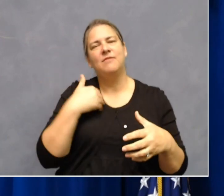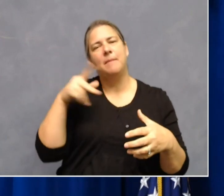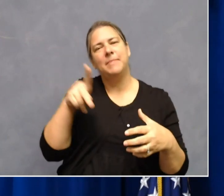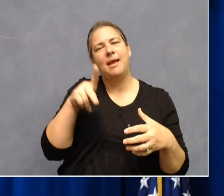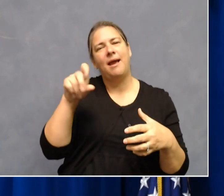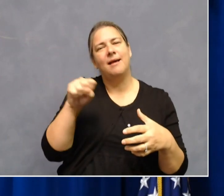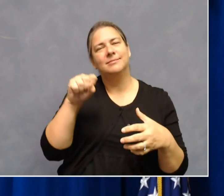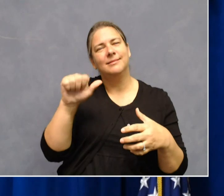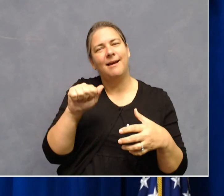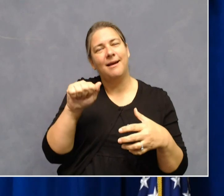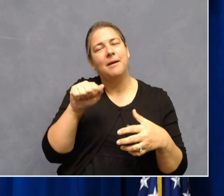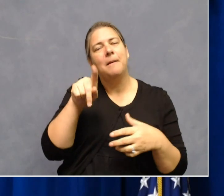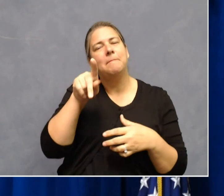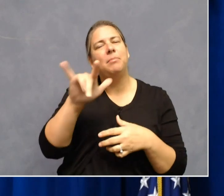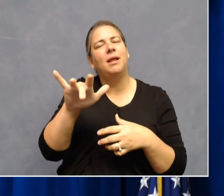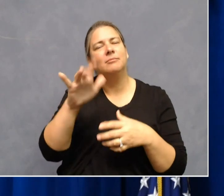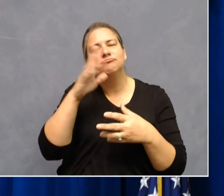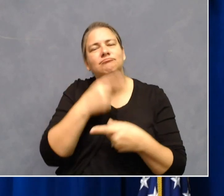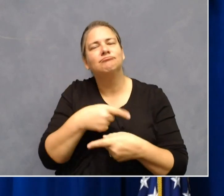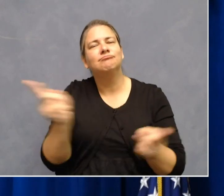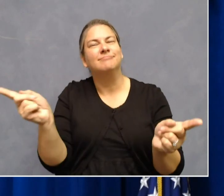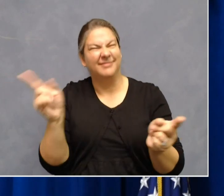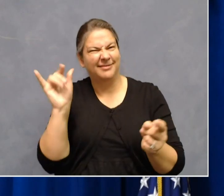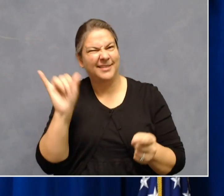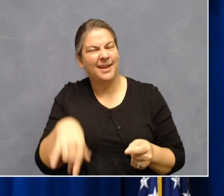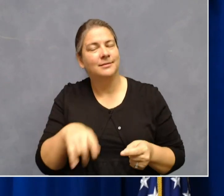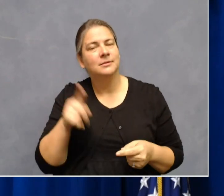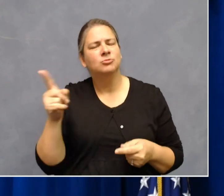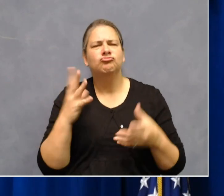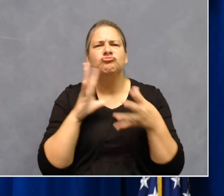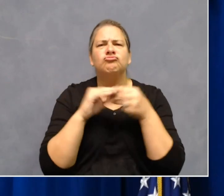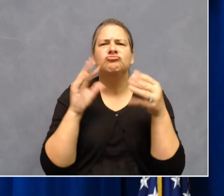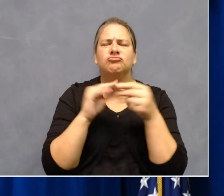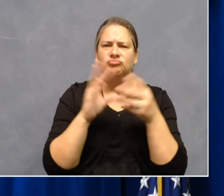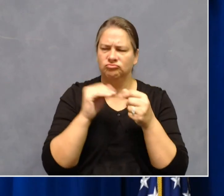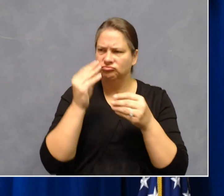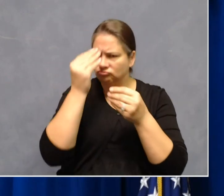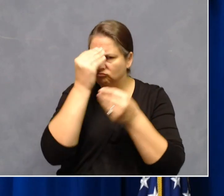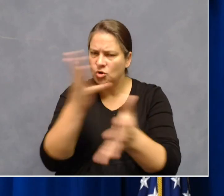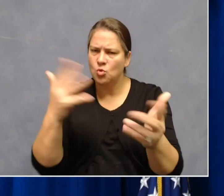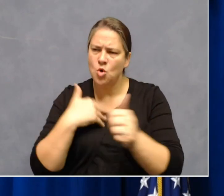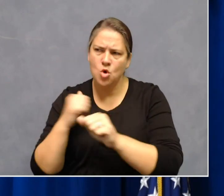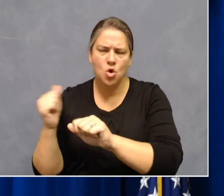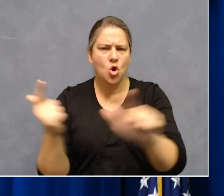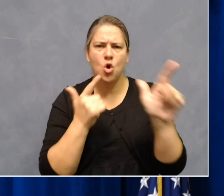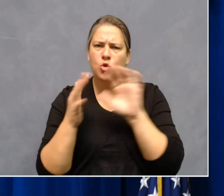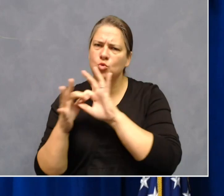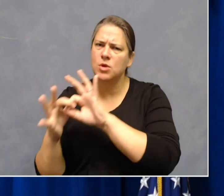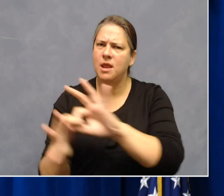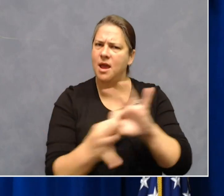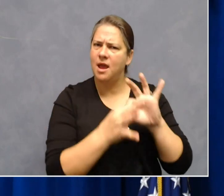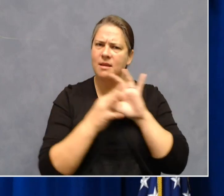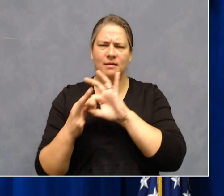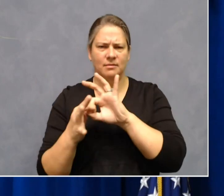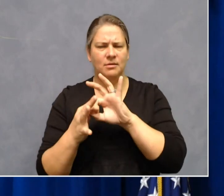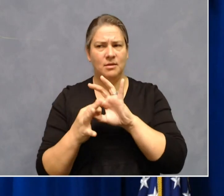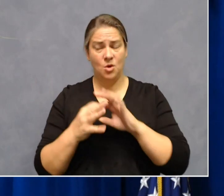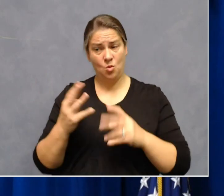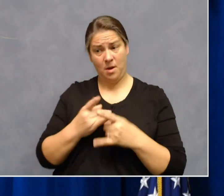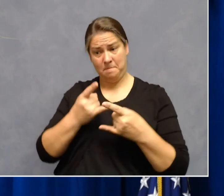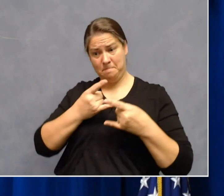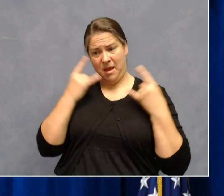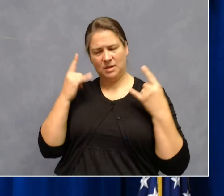communities in Kentucky can know that we're all united in this, and that wearing a mask can help us get back to some type of